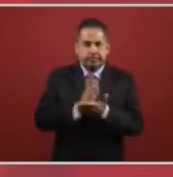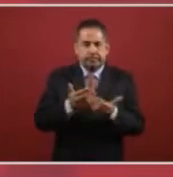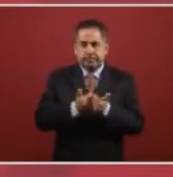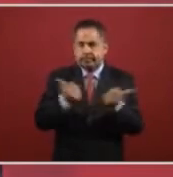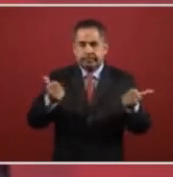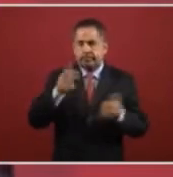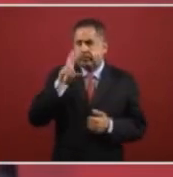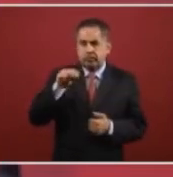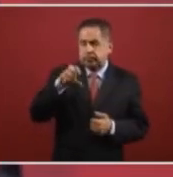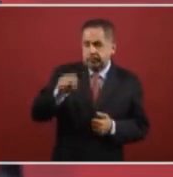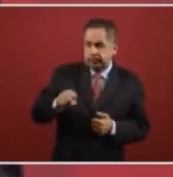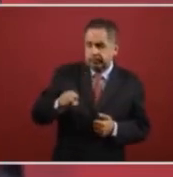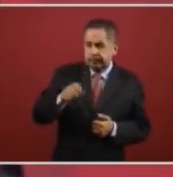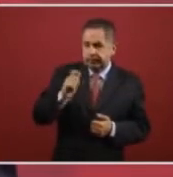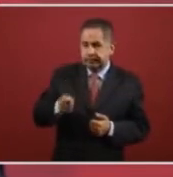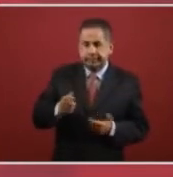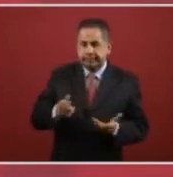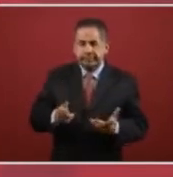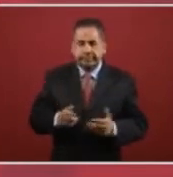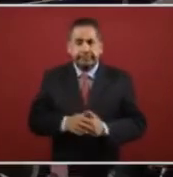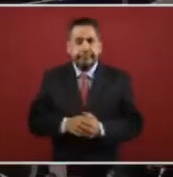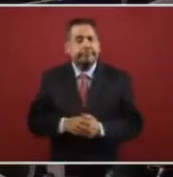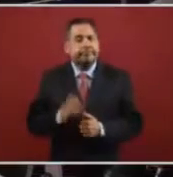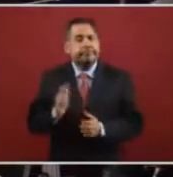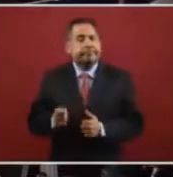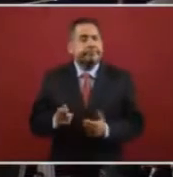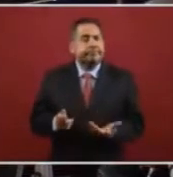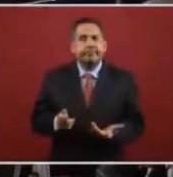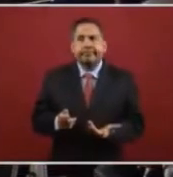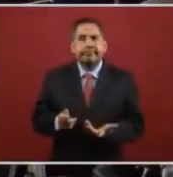person. But it has nothing to do